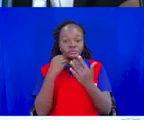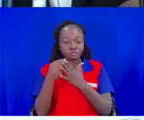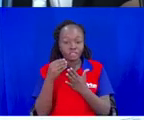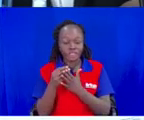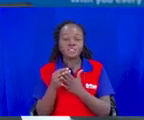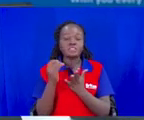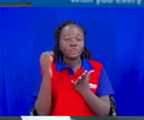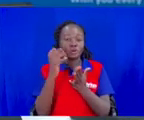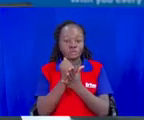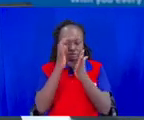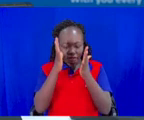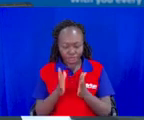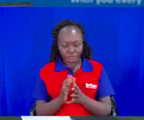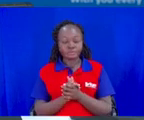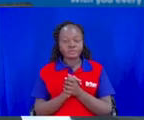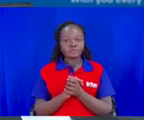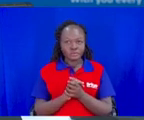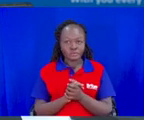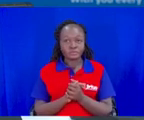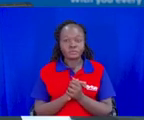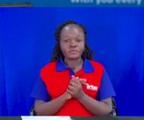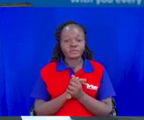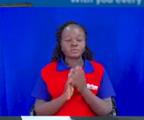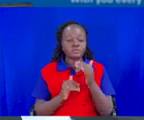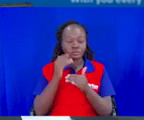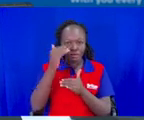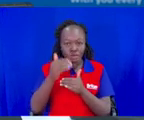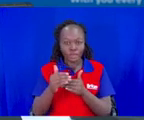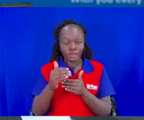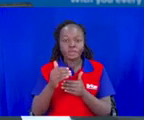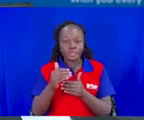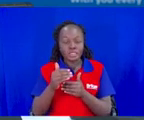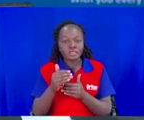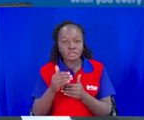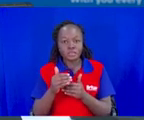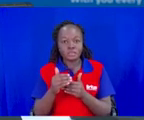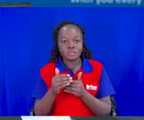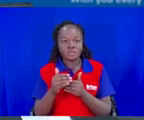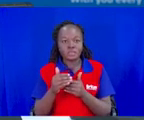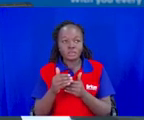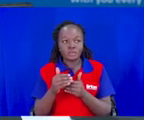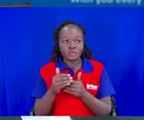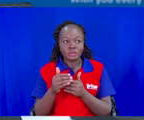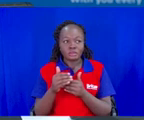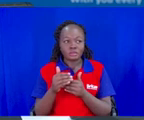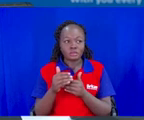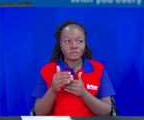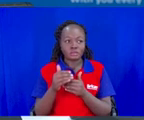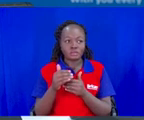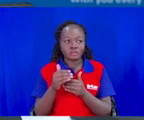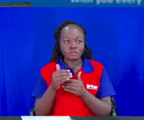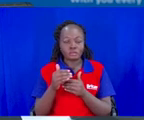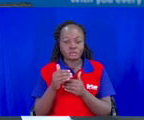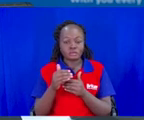Finance Officer. And next to Ms. Wawero is